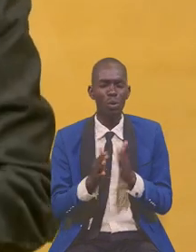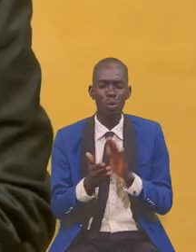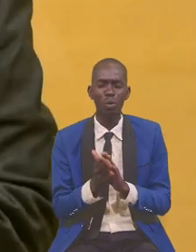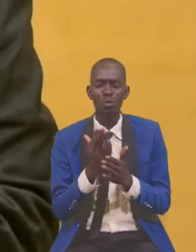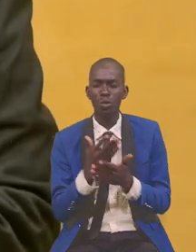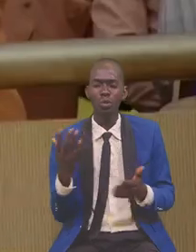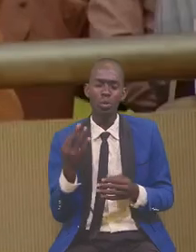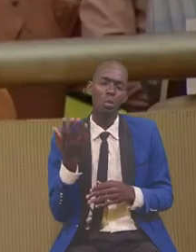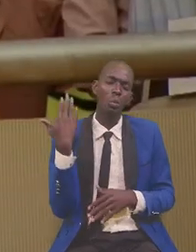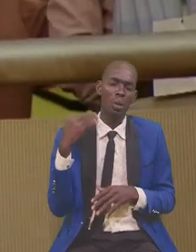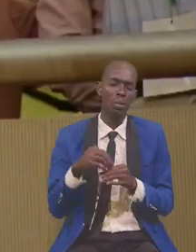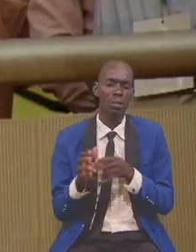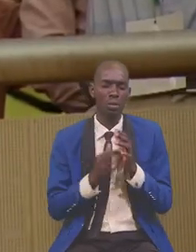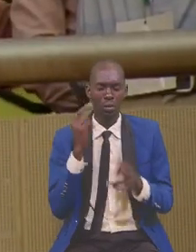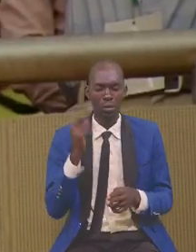strange to you.